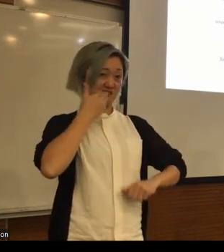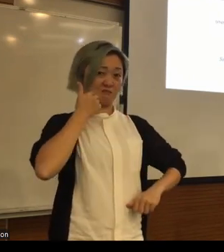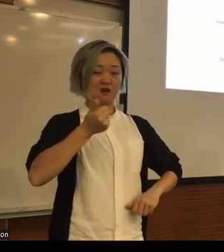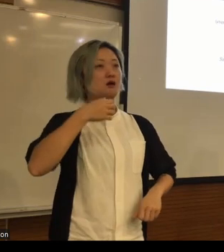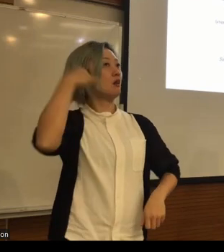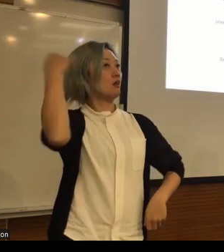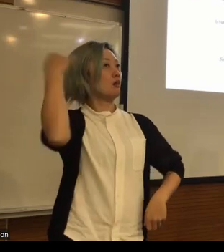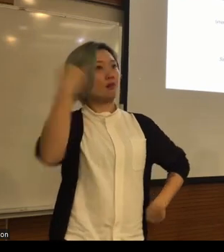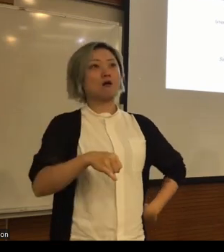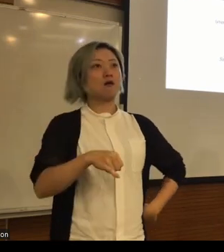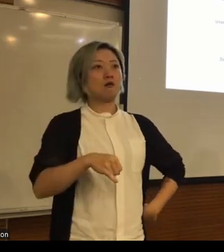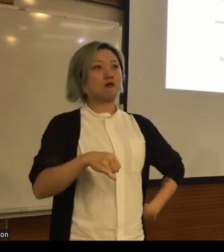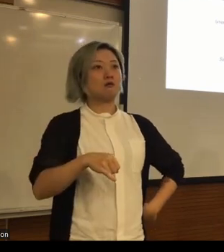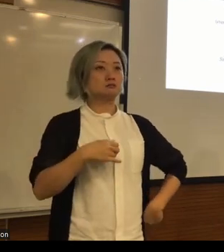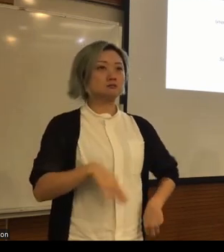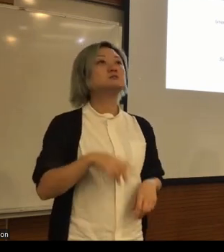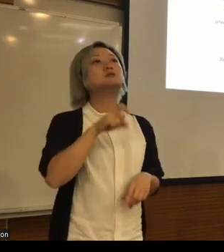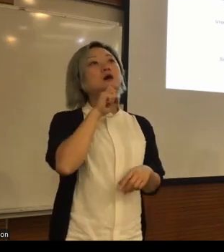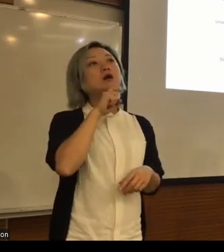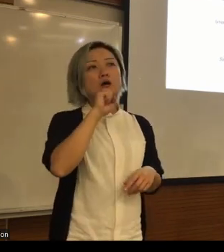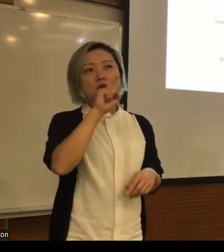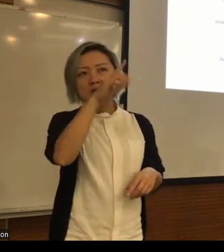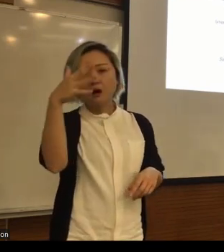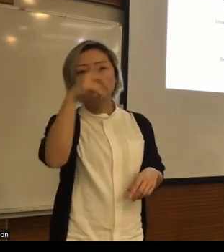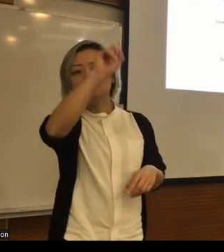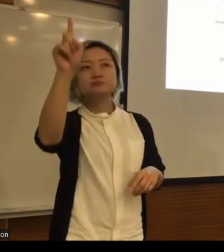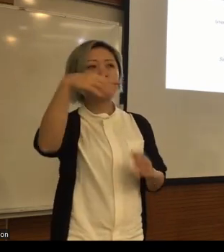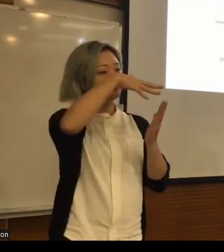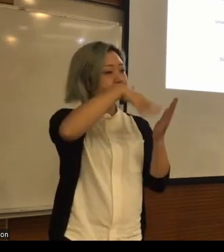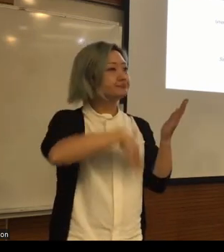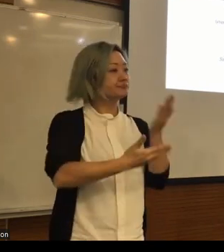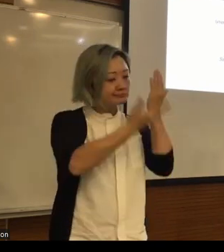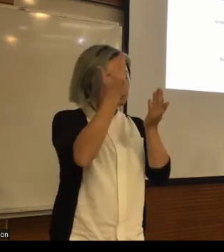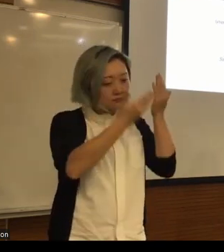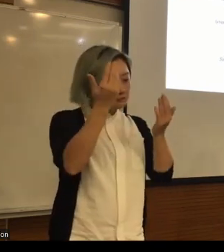But there are certain things, when you look at the literature, when you look at